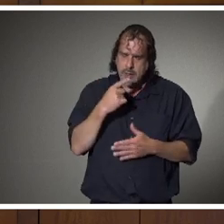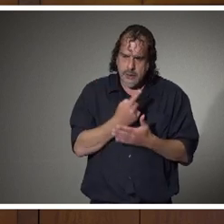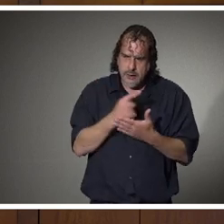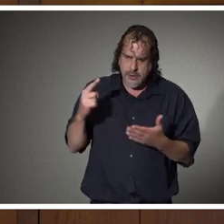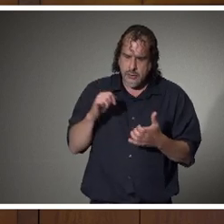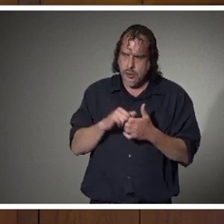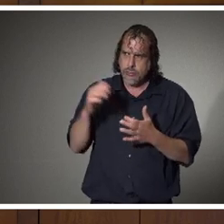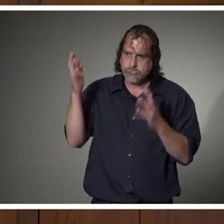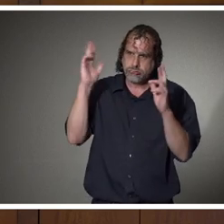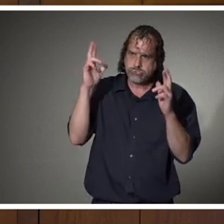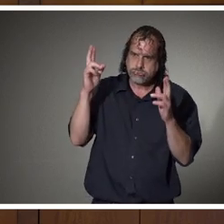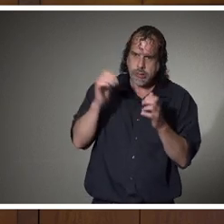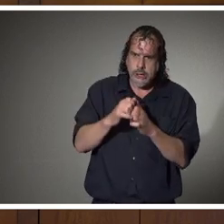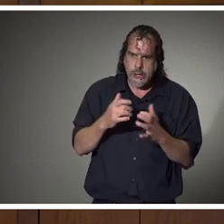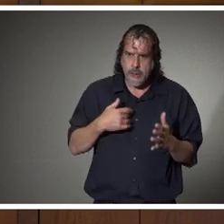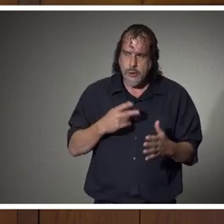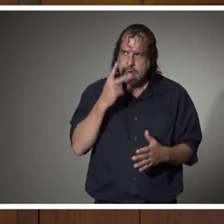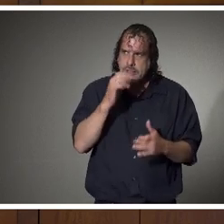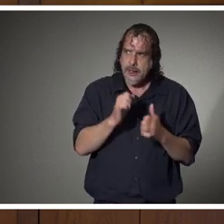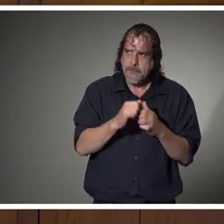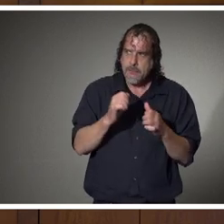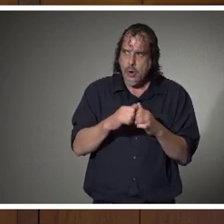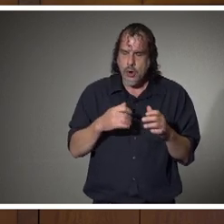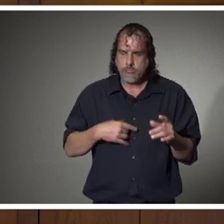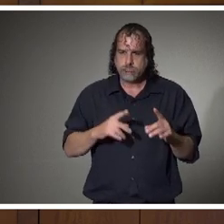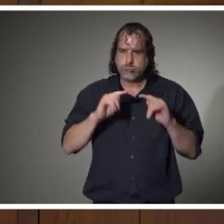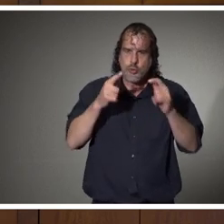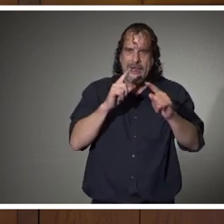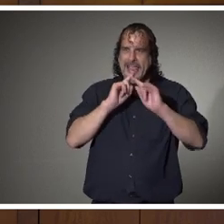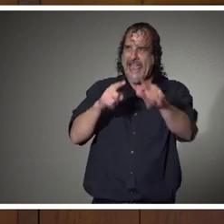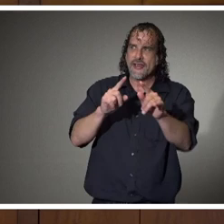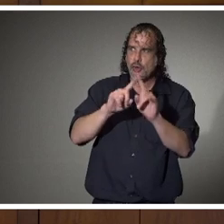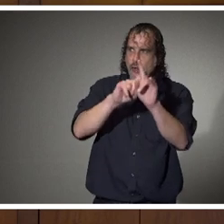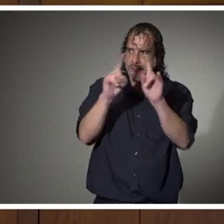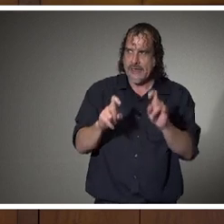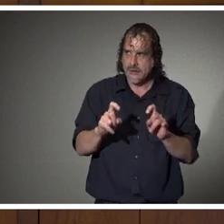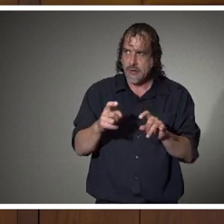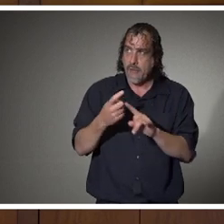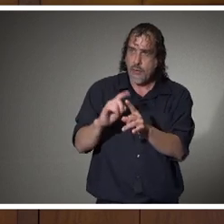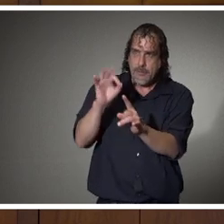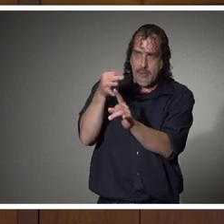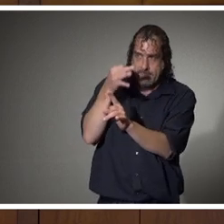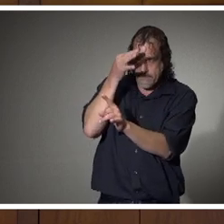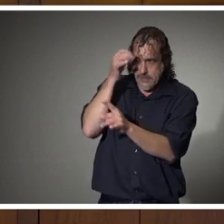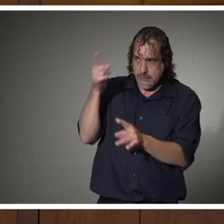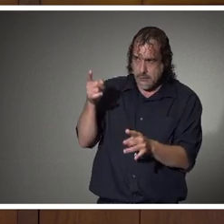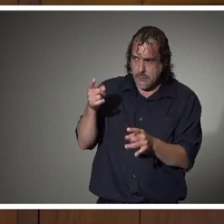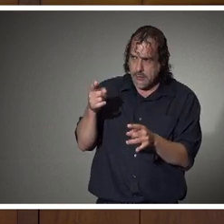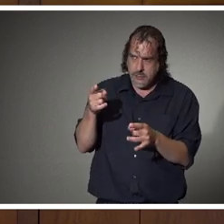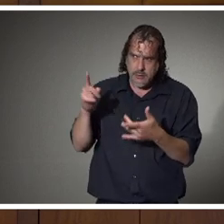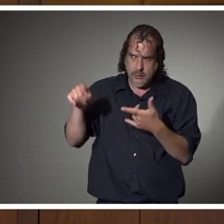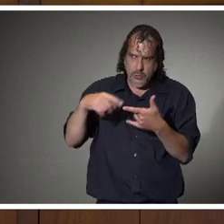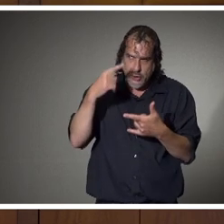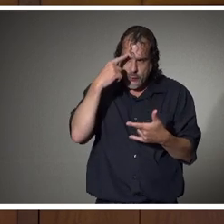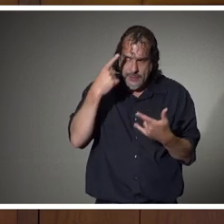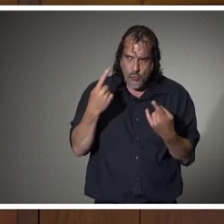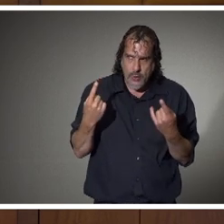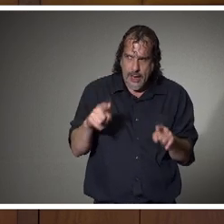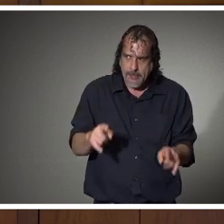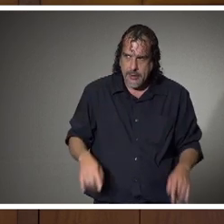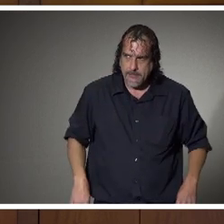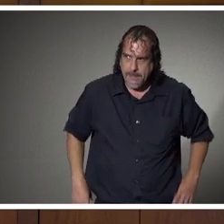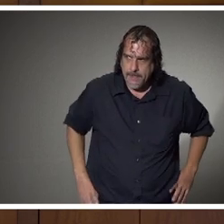were hopeful that we would see more rapid test availability from the feds and others. What's the status of that, if anything's